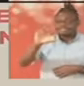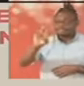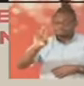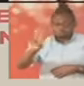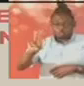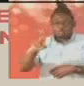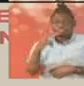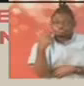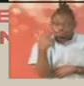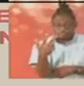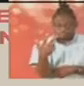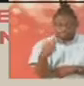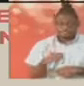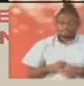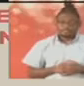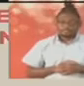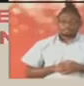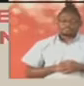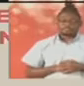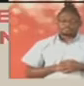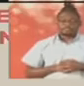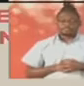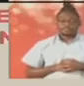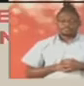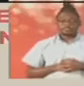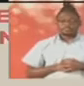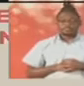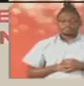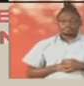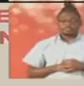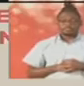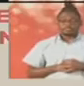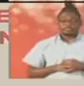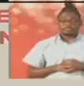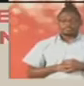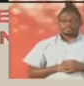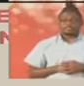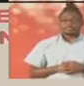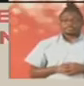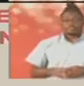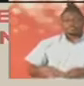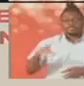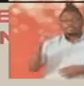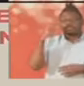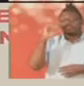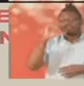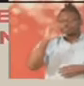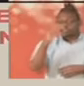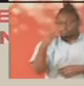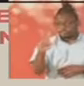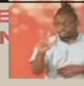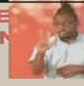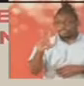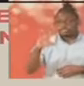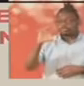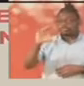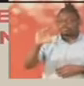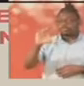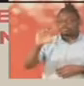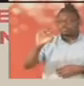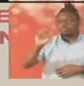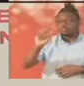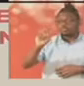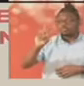are 3 patients outside of Couva, 1 at Cora Hospital and 2 at the Scarborough Regional